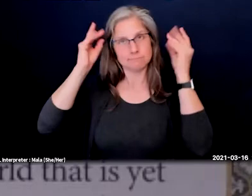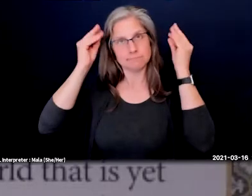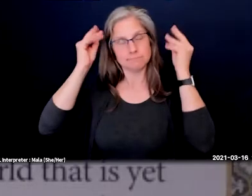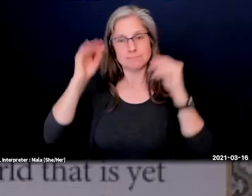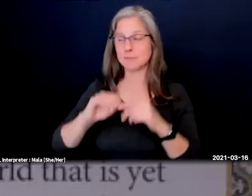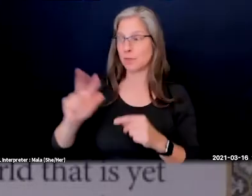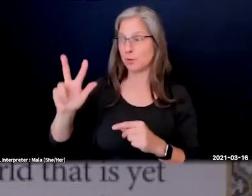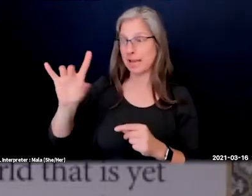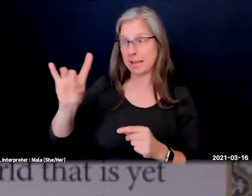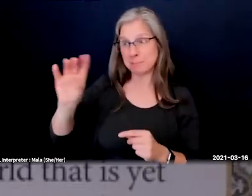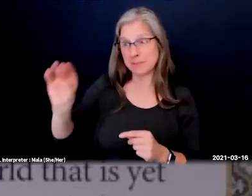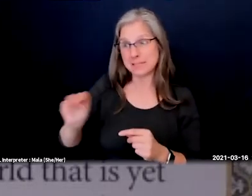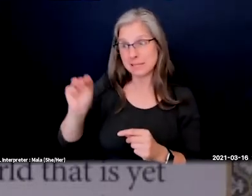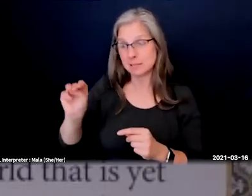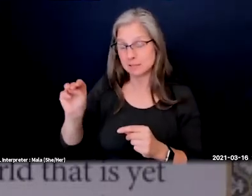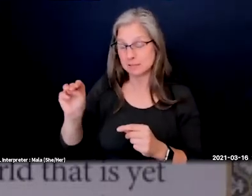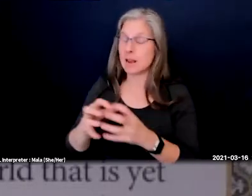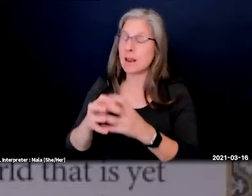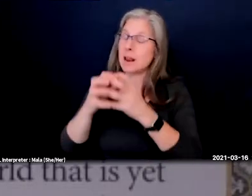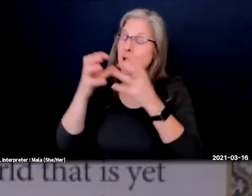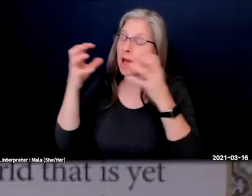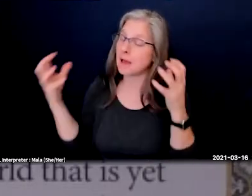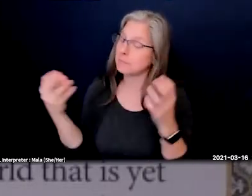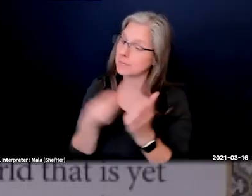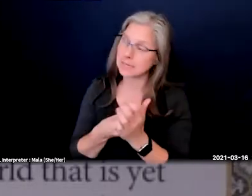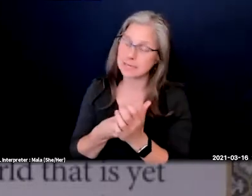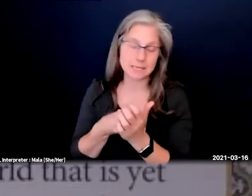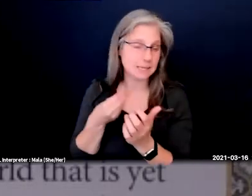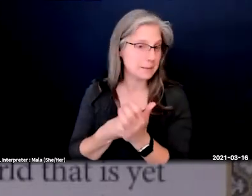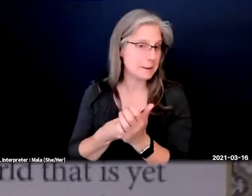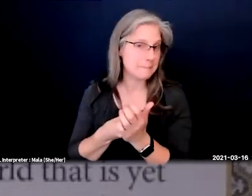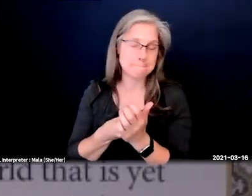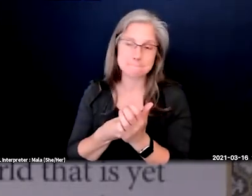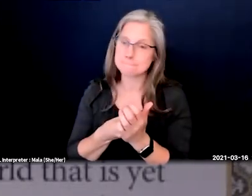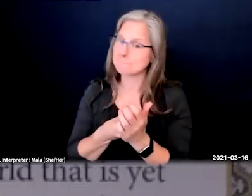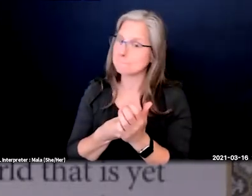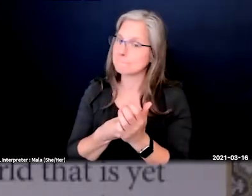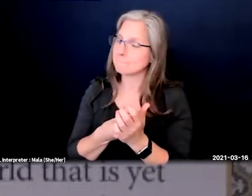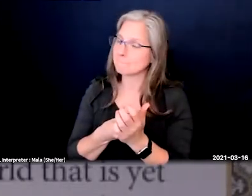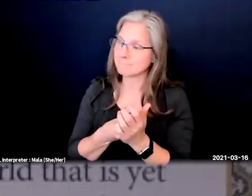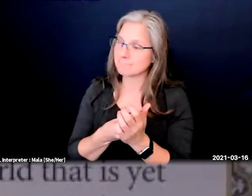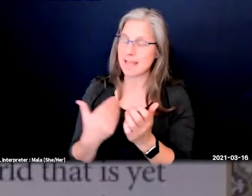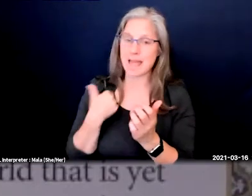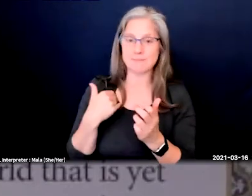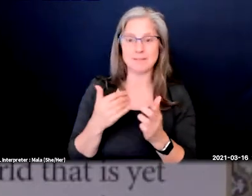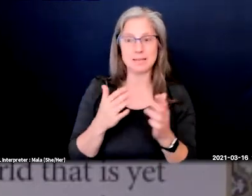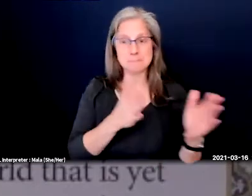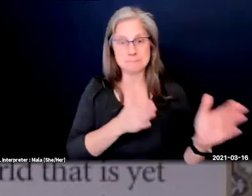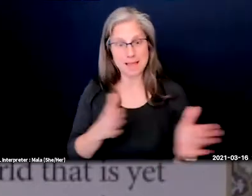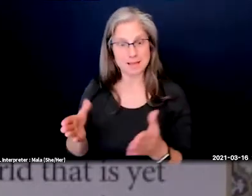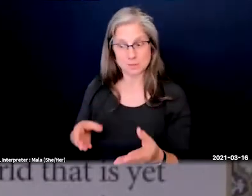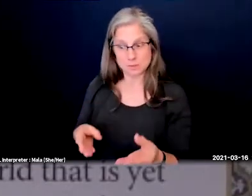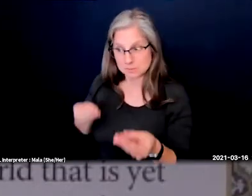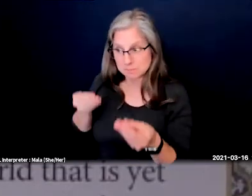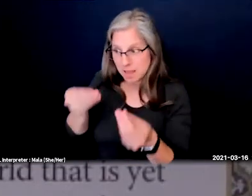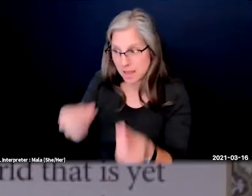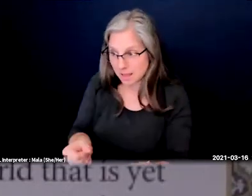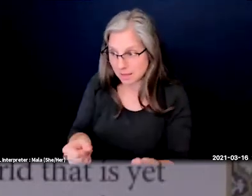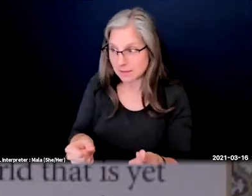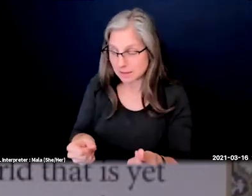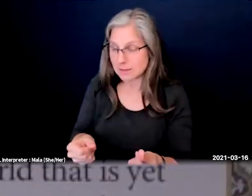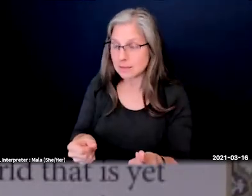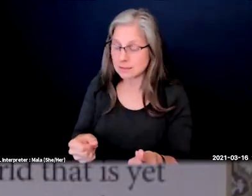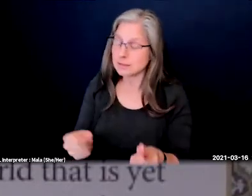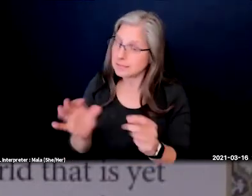38 million is a lot of money. And, having a plan to spend that 38 million is